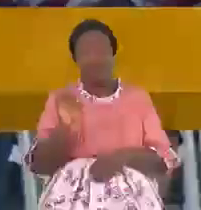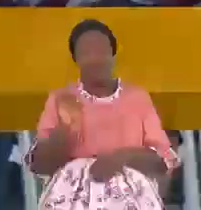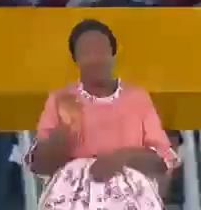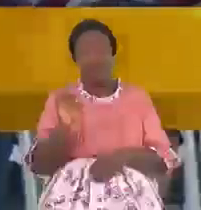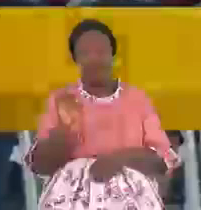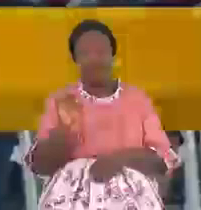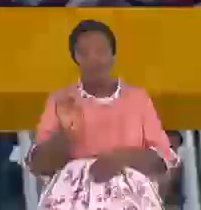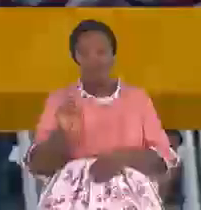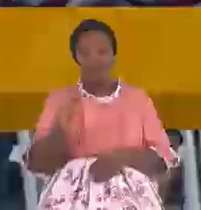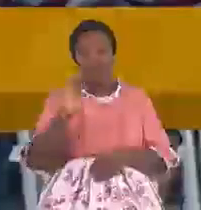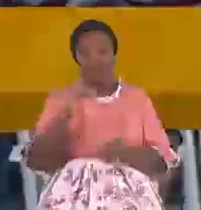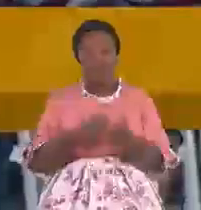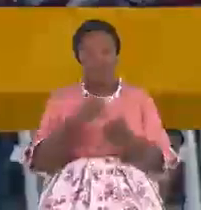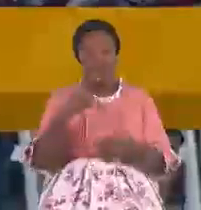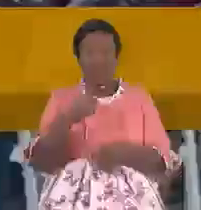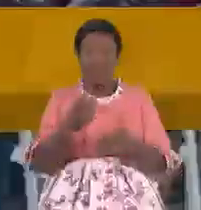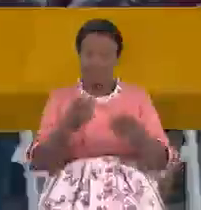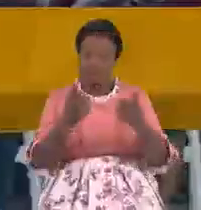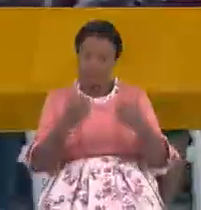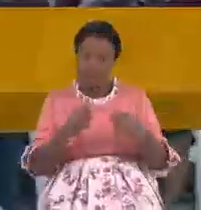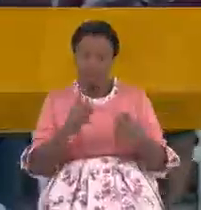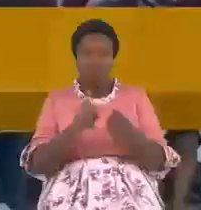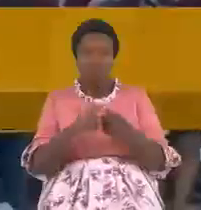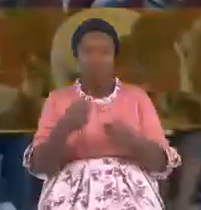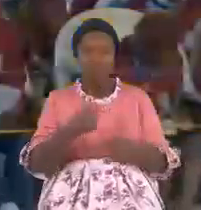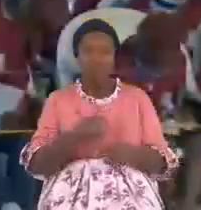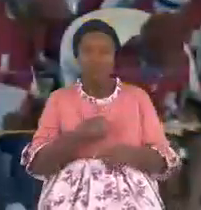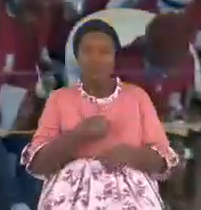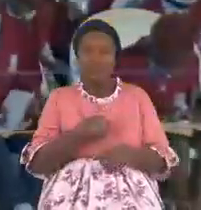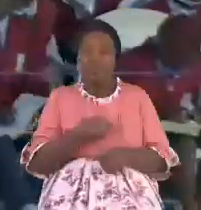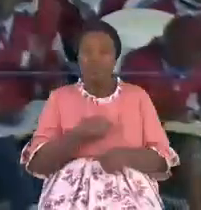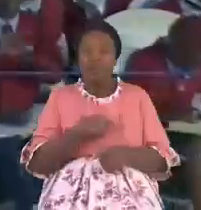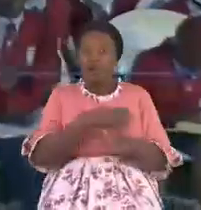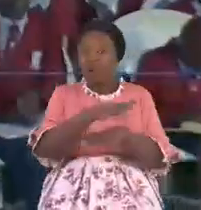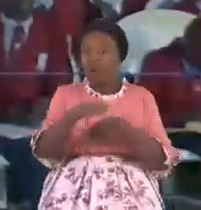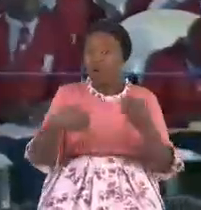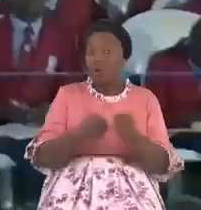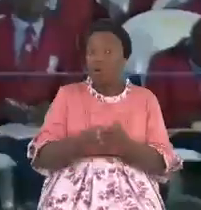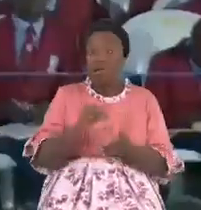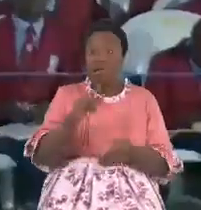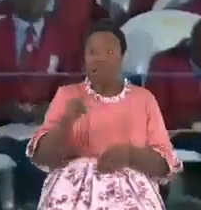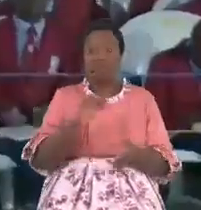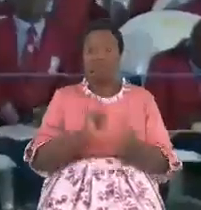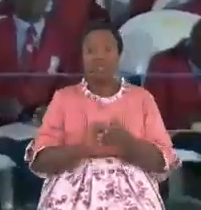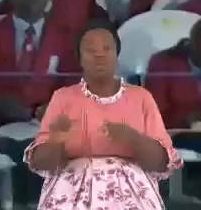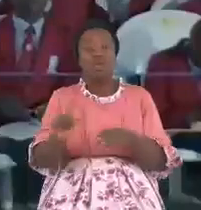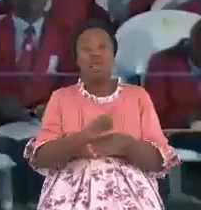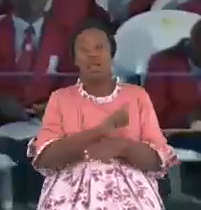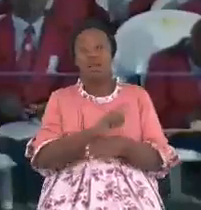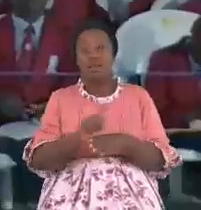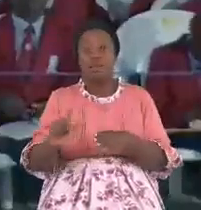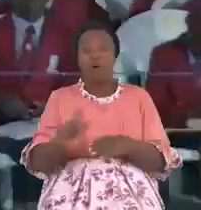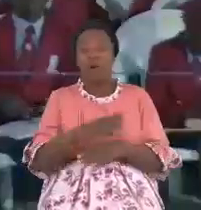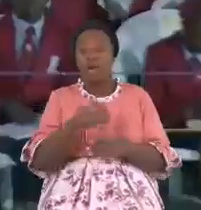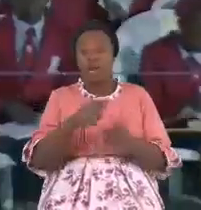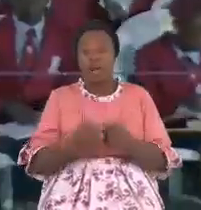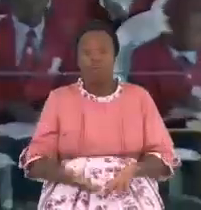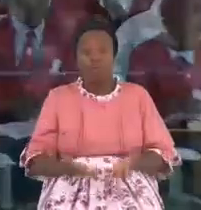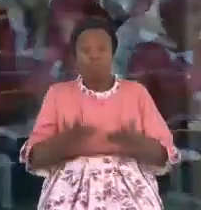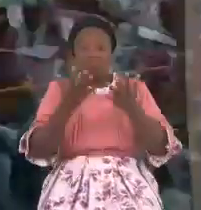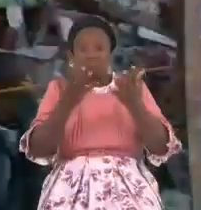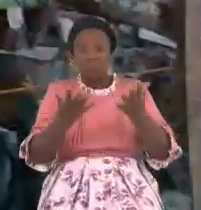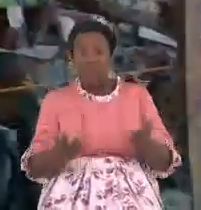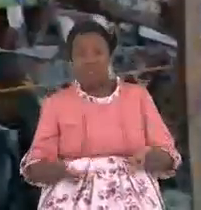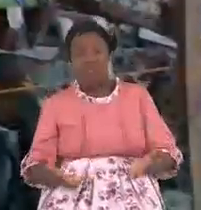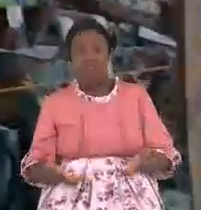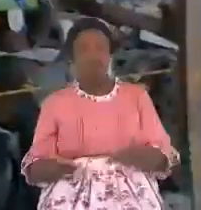says come unto me all ye that label and a heavy lady and